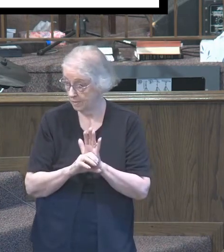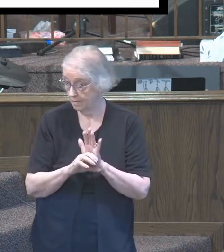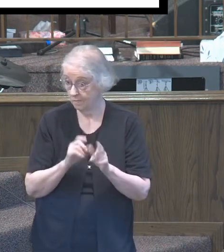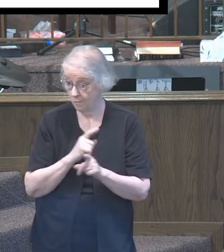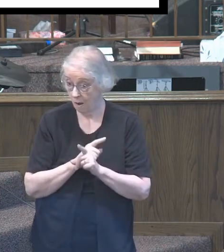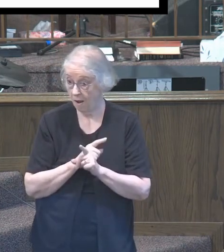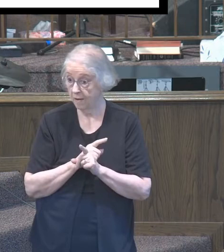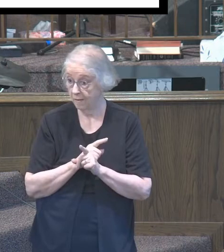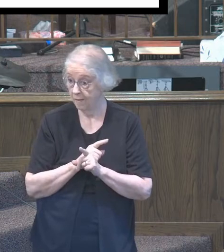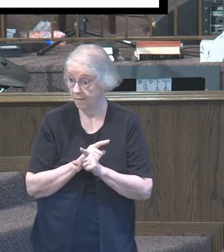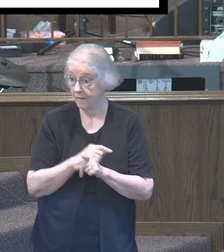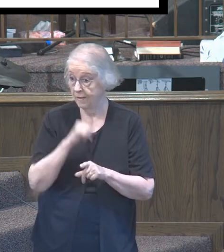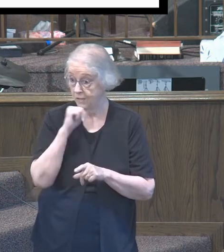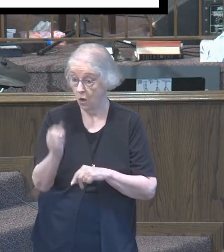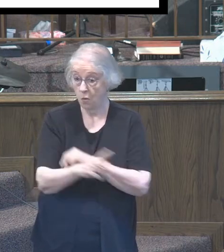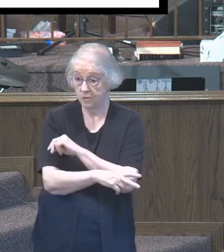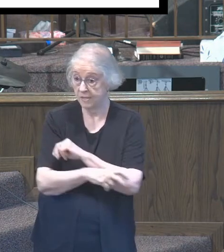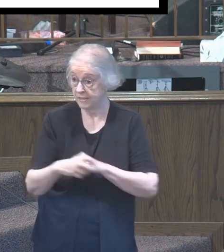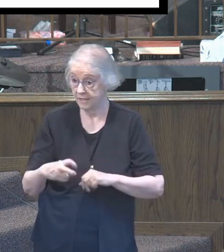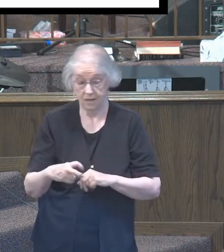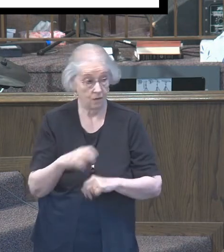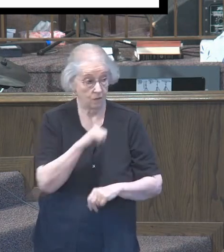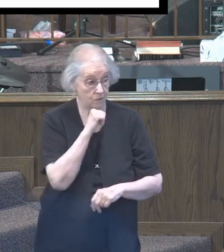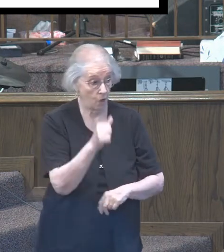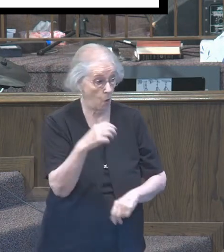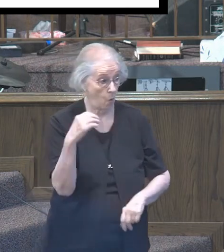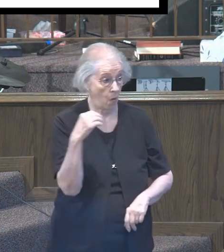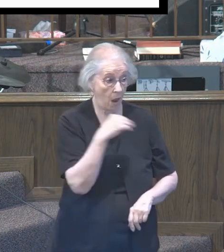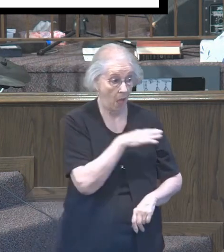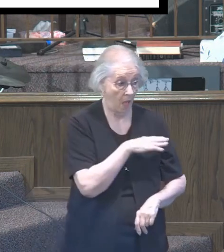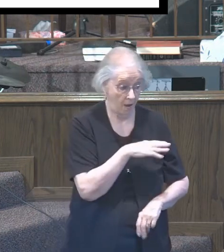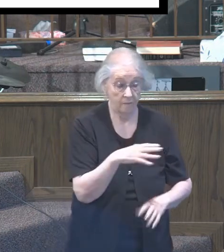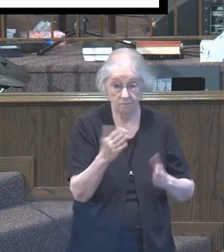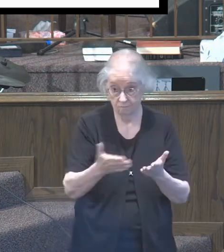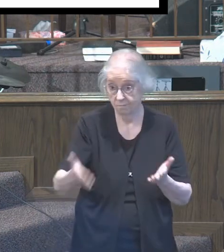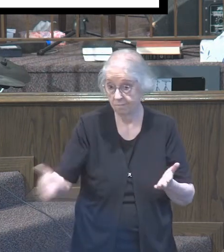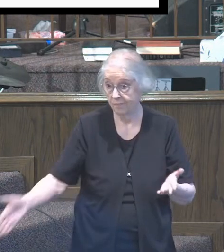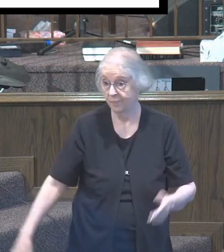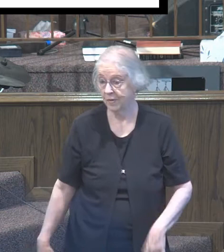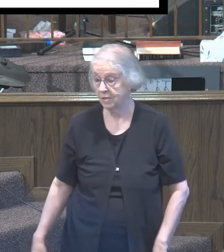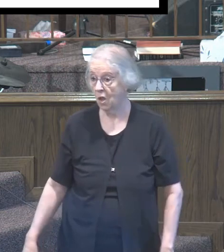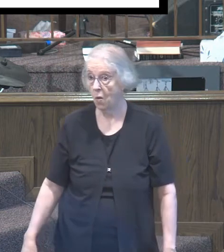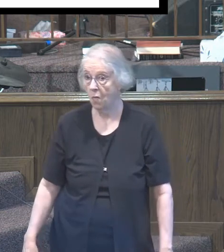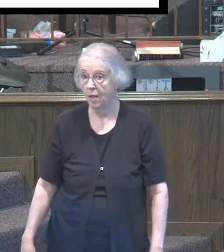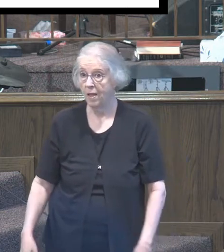take it seriously. Show the way for others, and you will find honor in the kingdom.